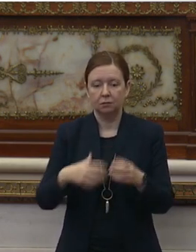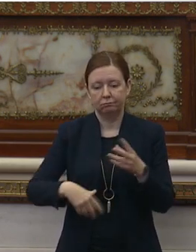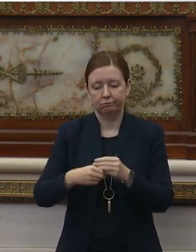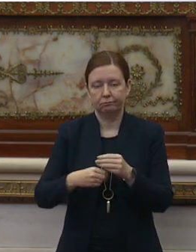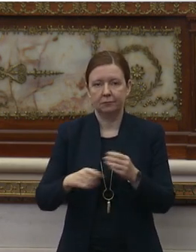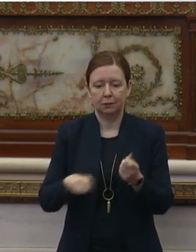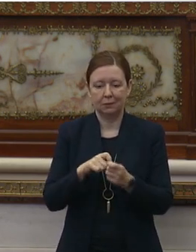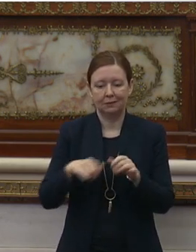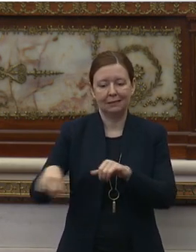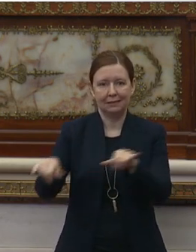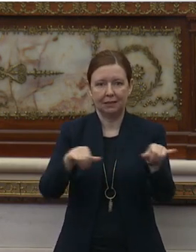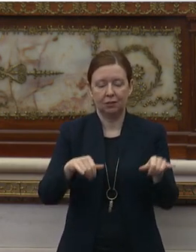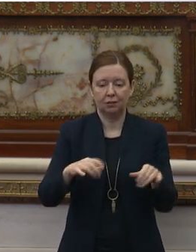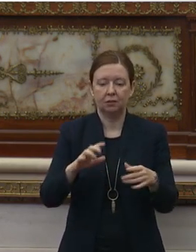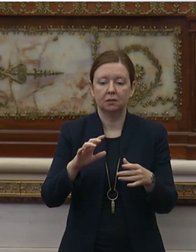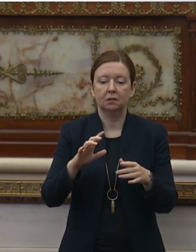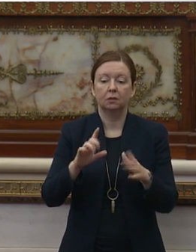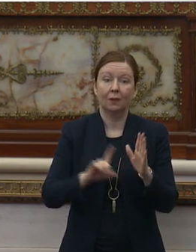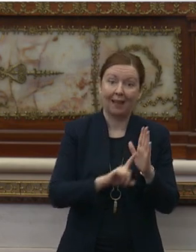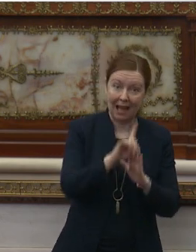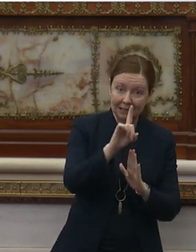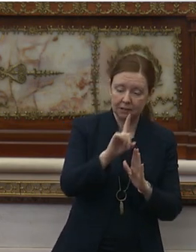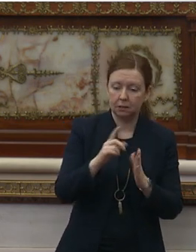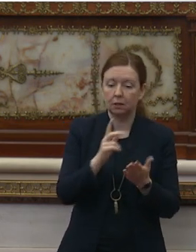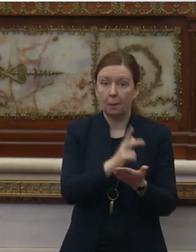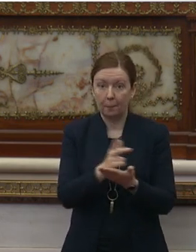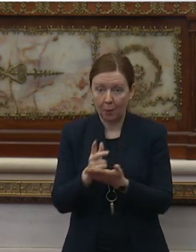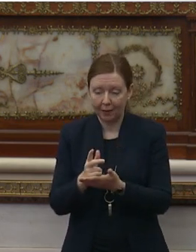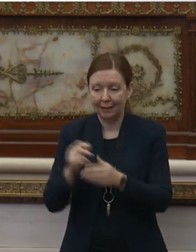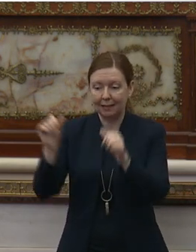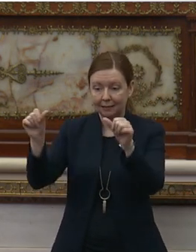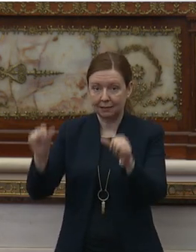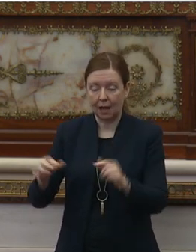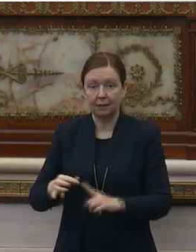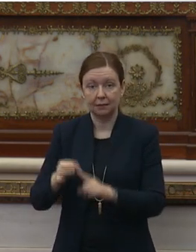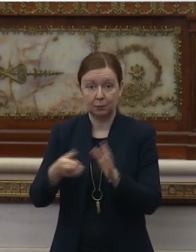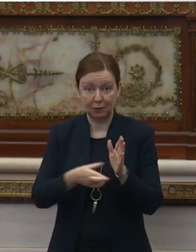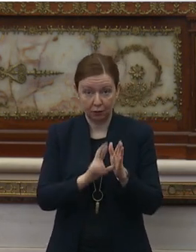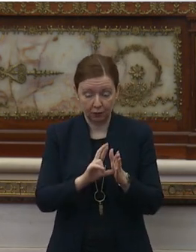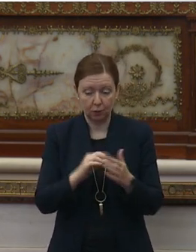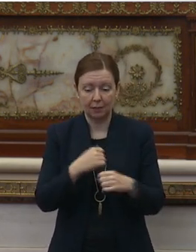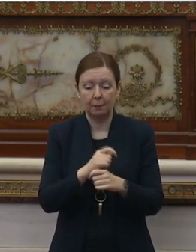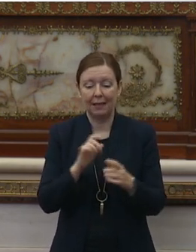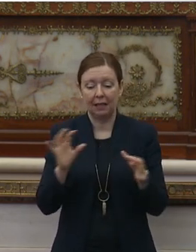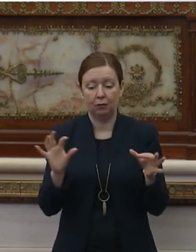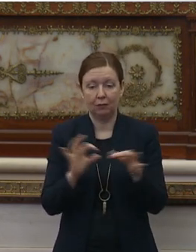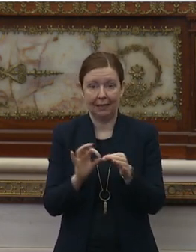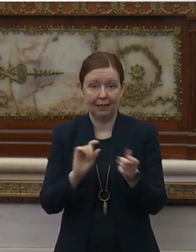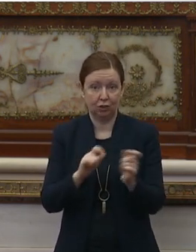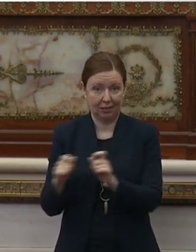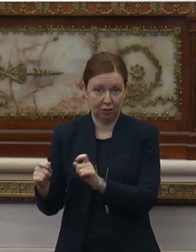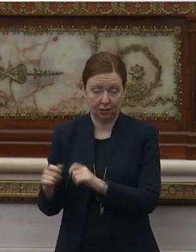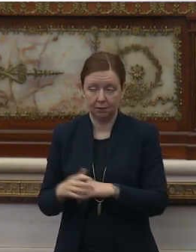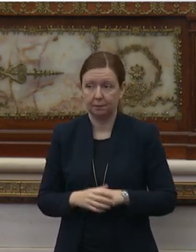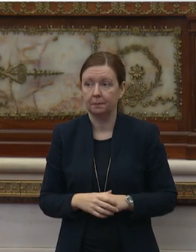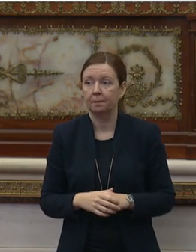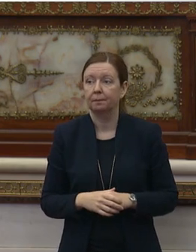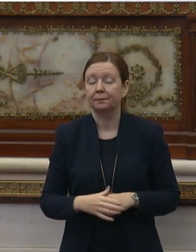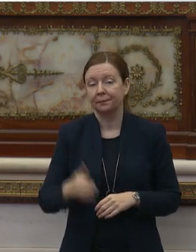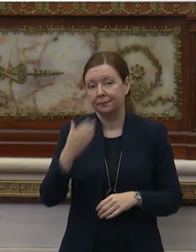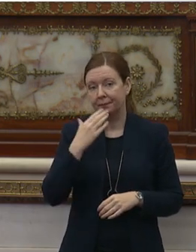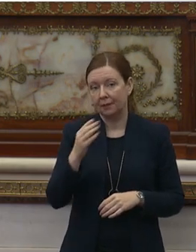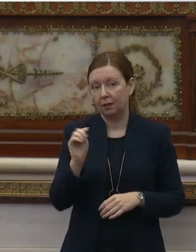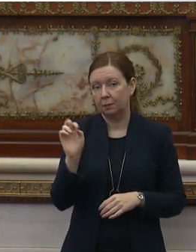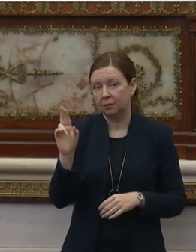concerning height, parking, signs, and special reviews, and making related changes. Thank you,